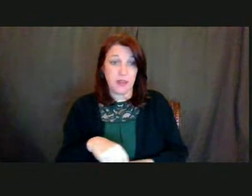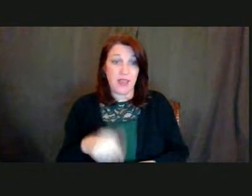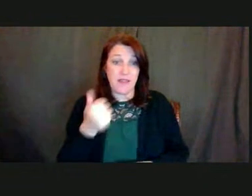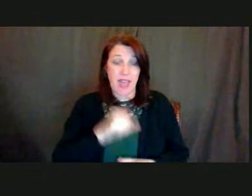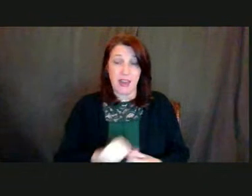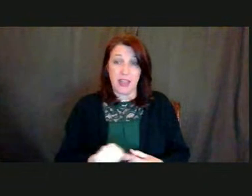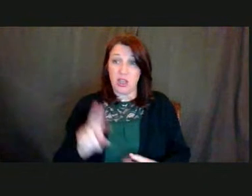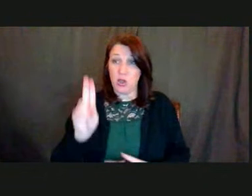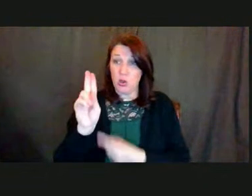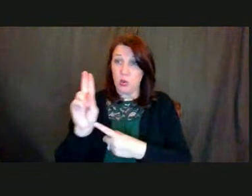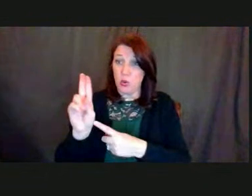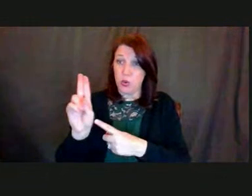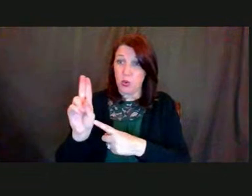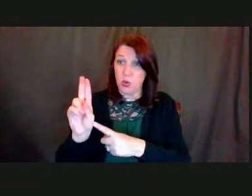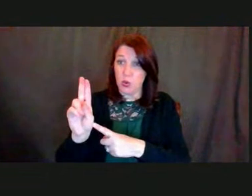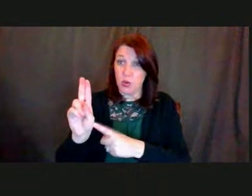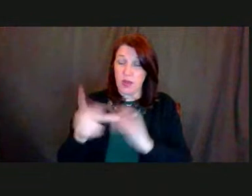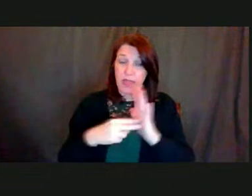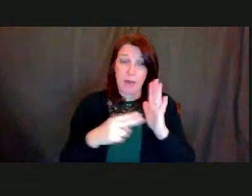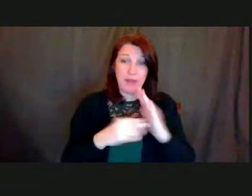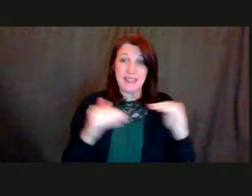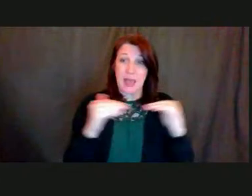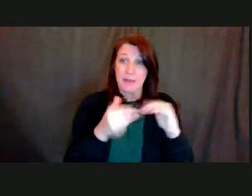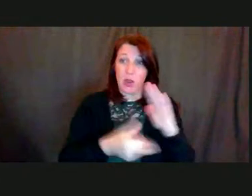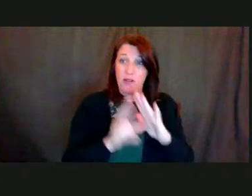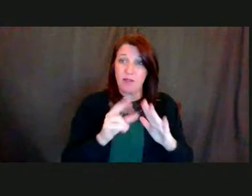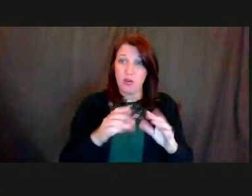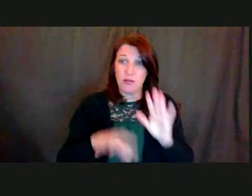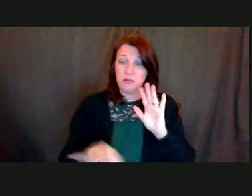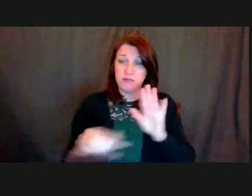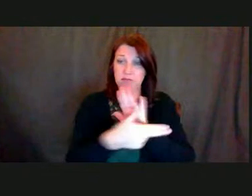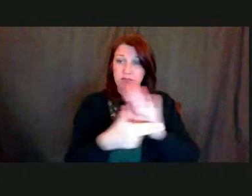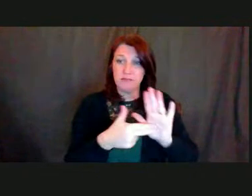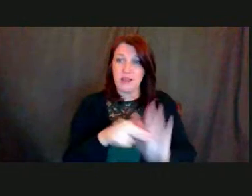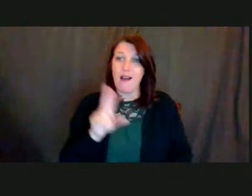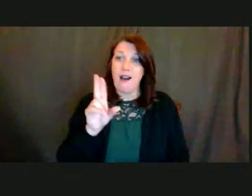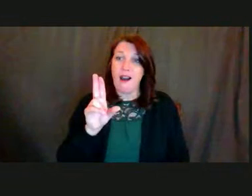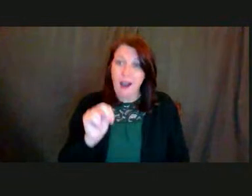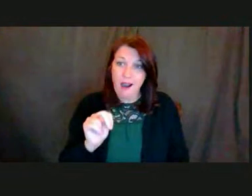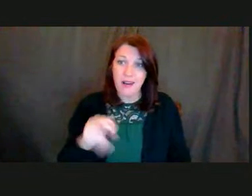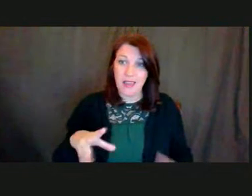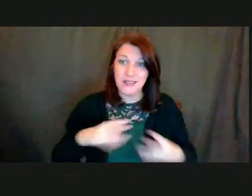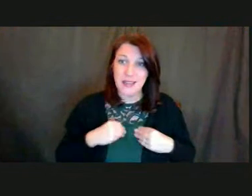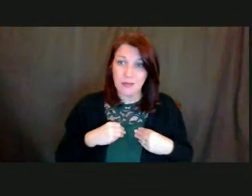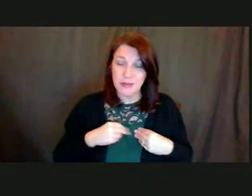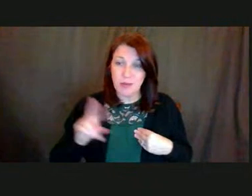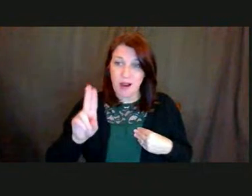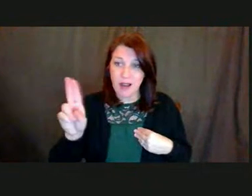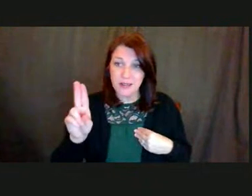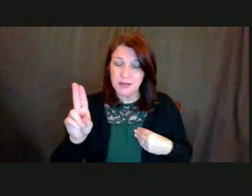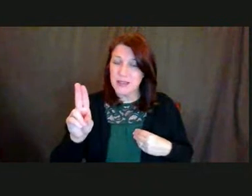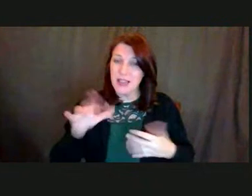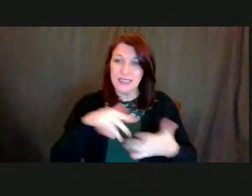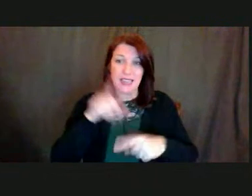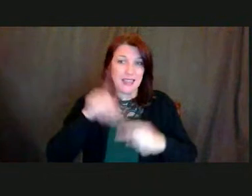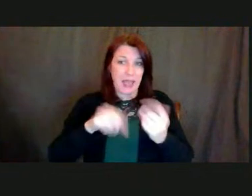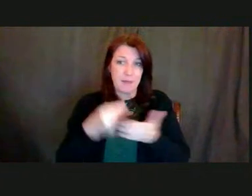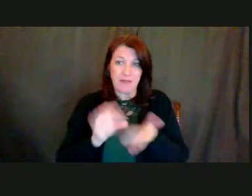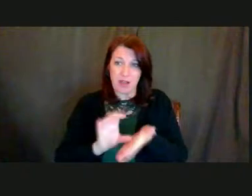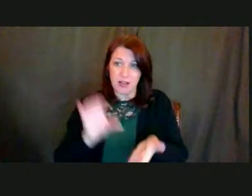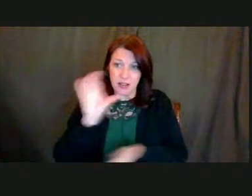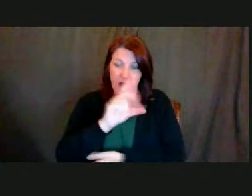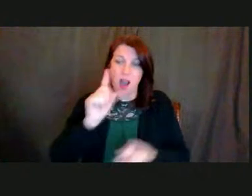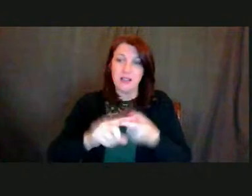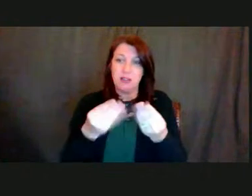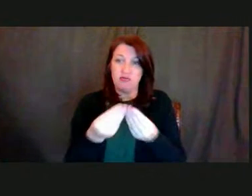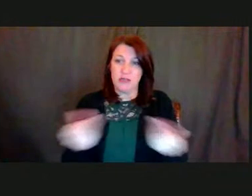peer review found any of these inclusions to be unacceptable, your study cannot be funded until this is resolved. And so